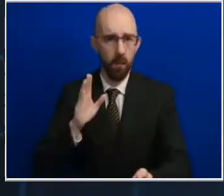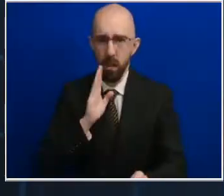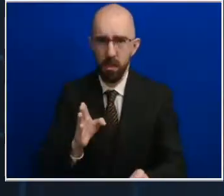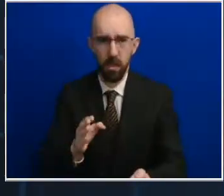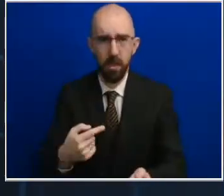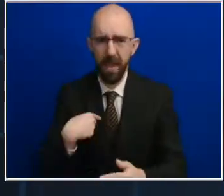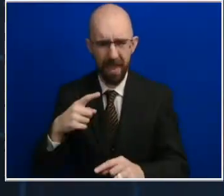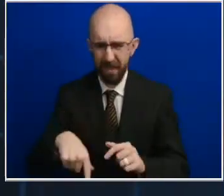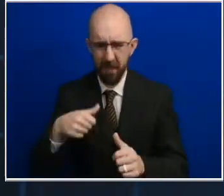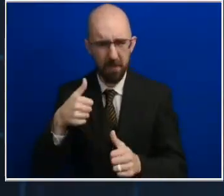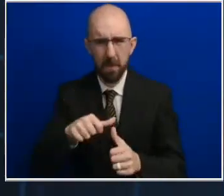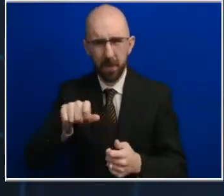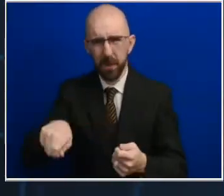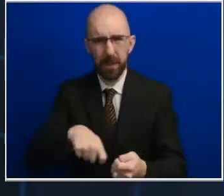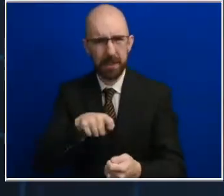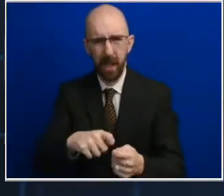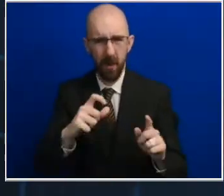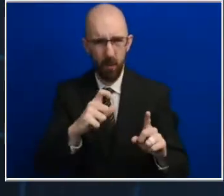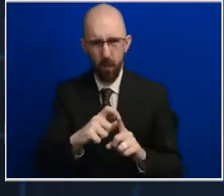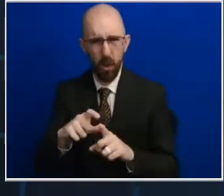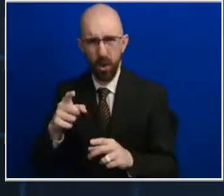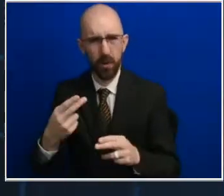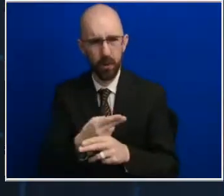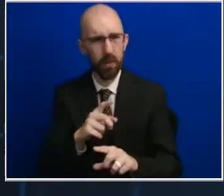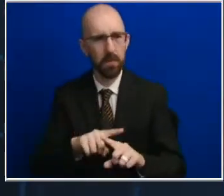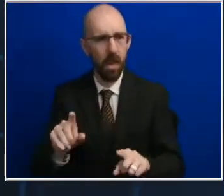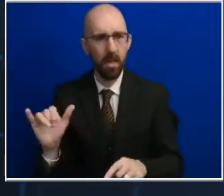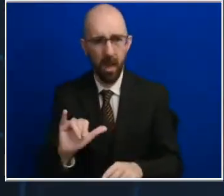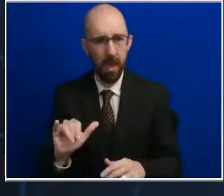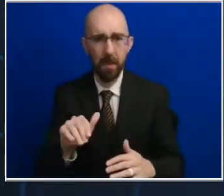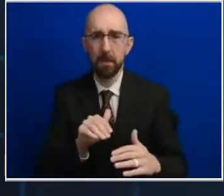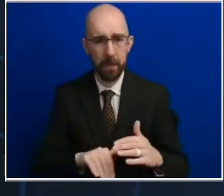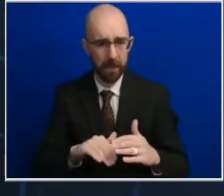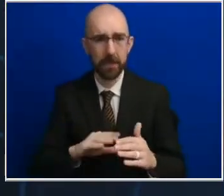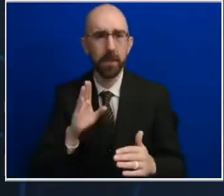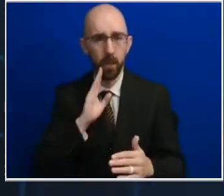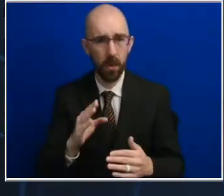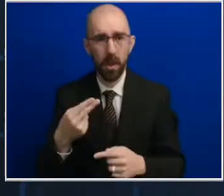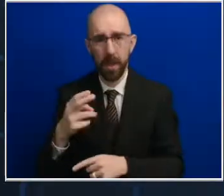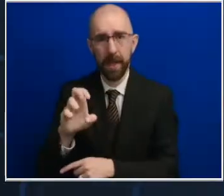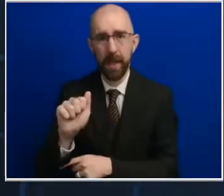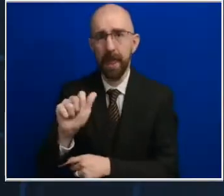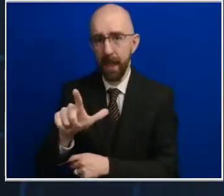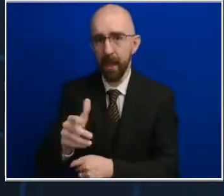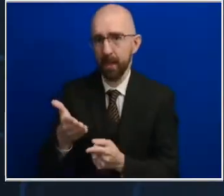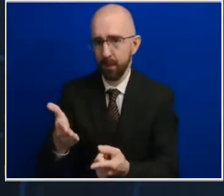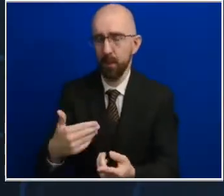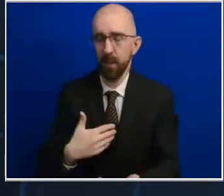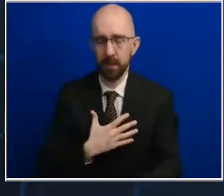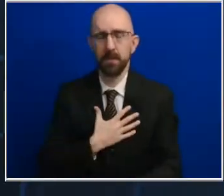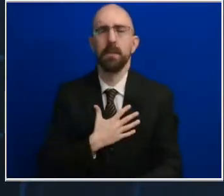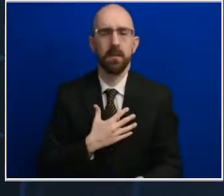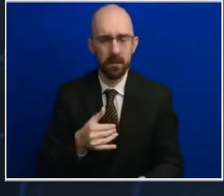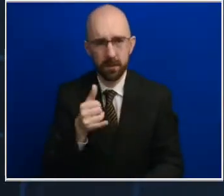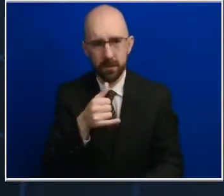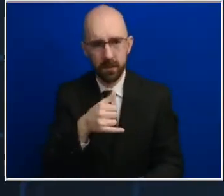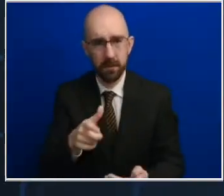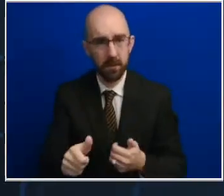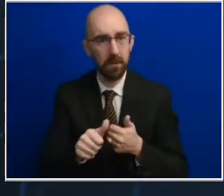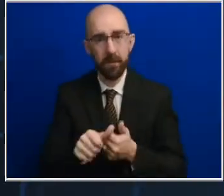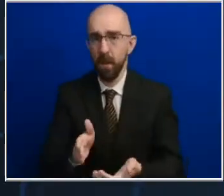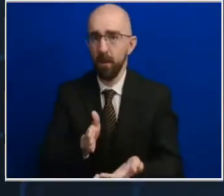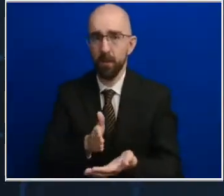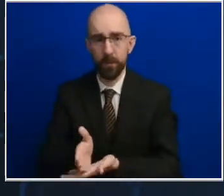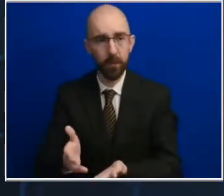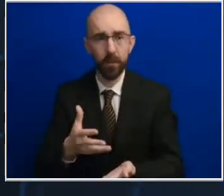the exact words, but it was like, we're going to, you know, basically we're going to heal you. And, God, you know, amazing. yeah, and follow through, you know,